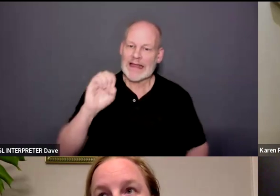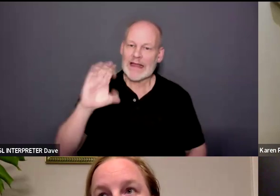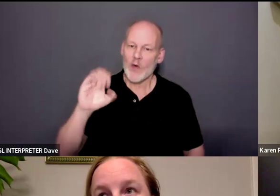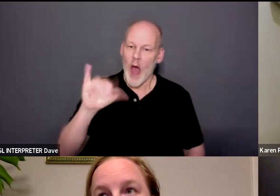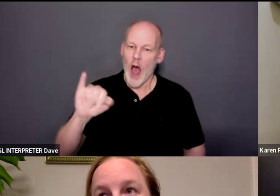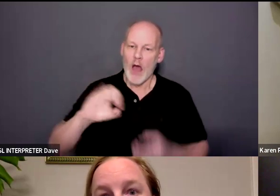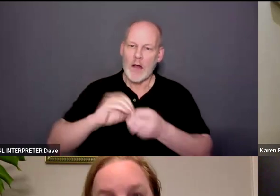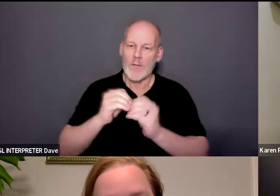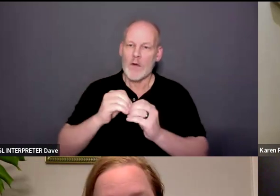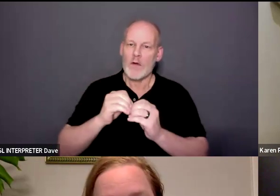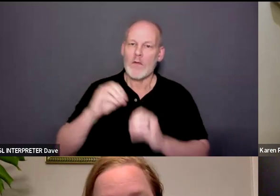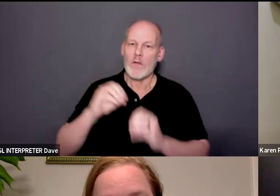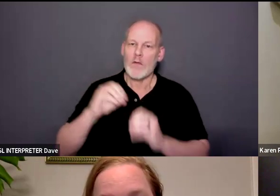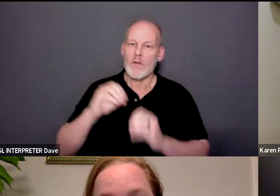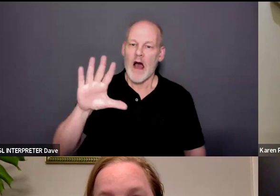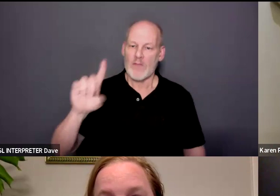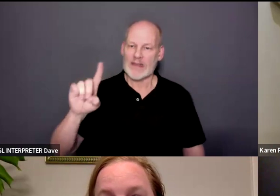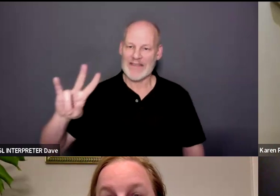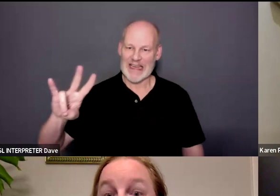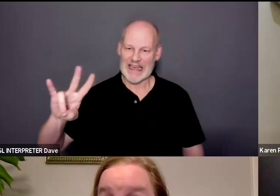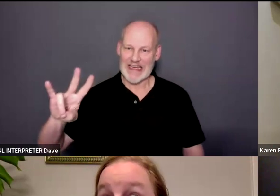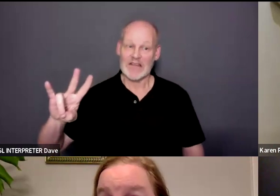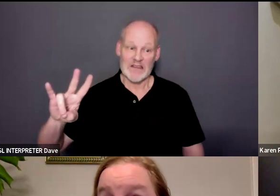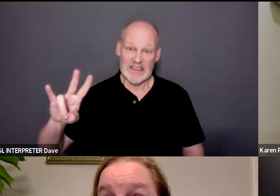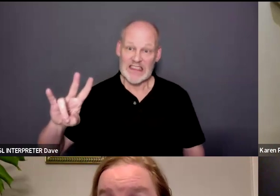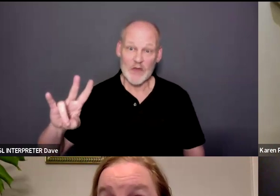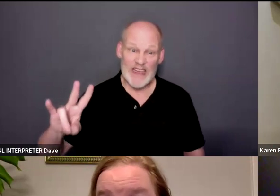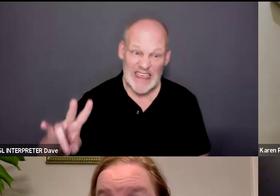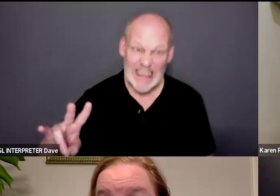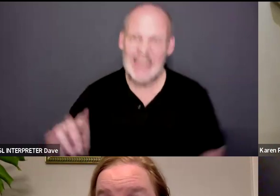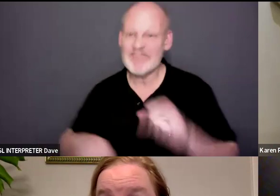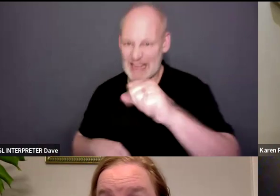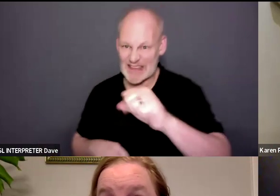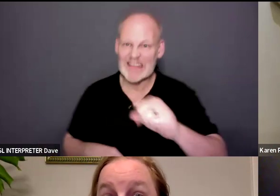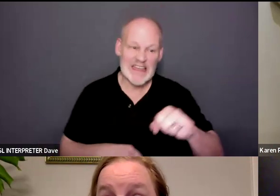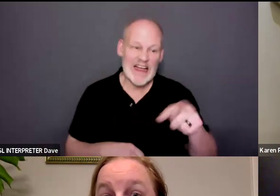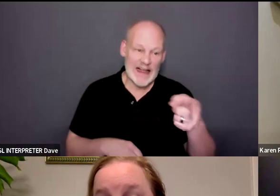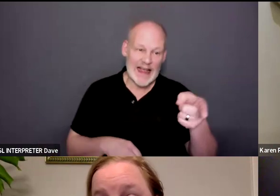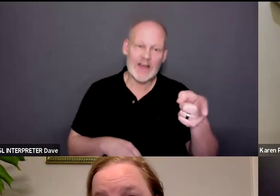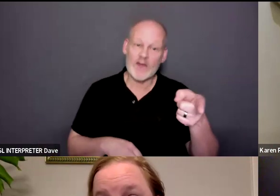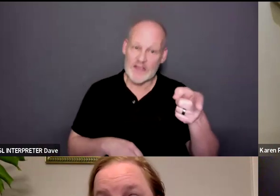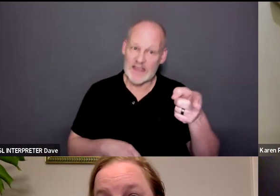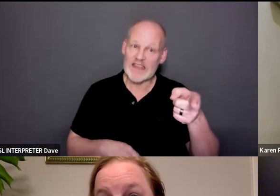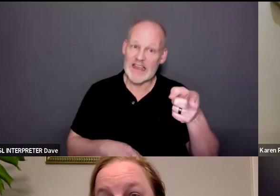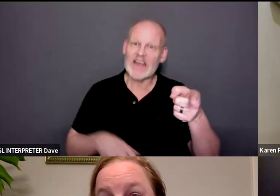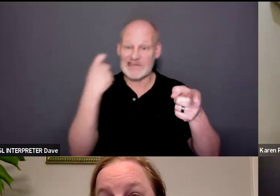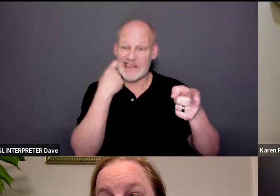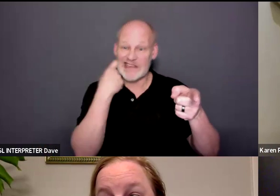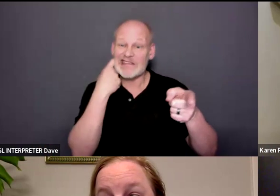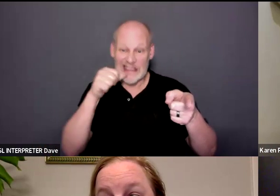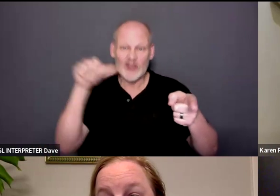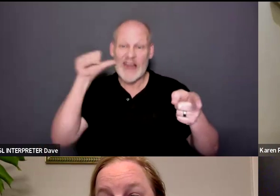McDonald's Big Macs. And they think it's, yes, as of Recently? yesterday. It was released yesterday.